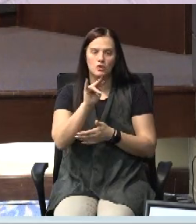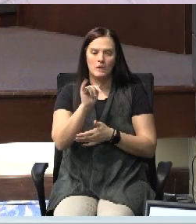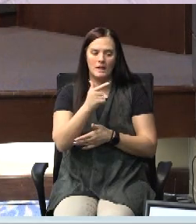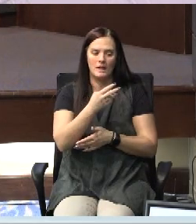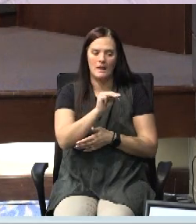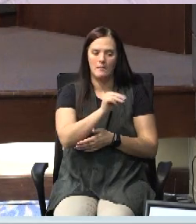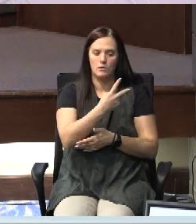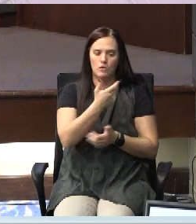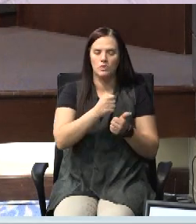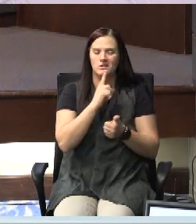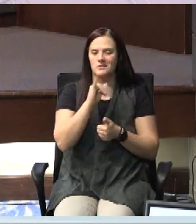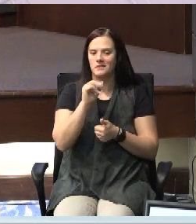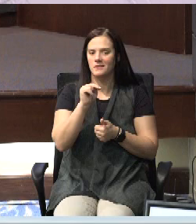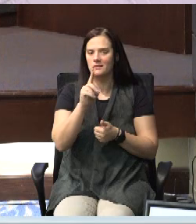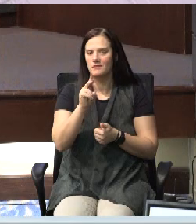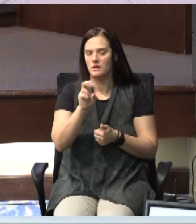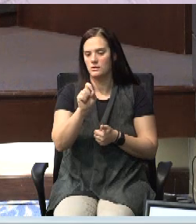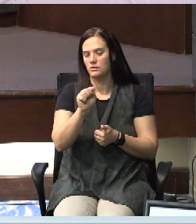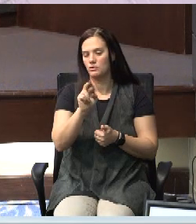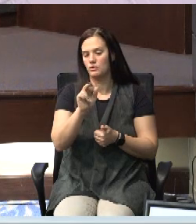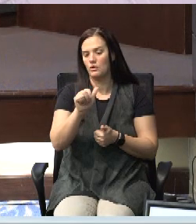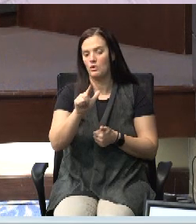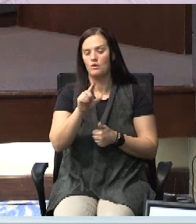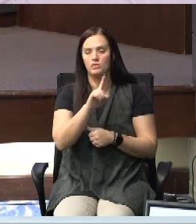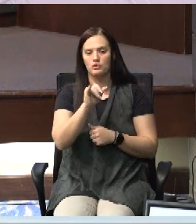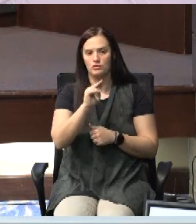M2, which is our industrial zoning, and O2.